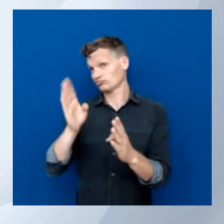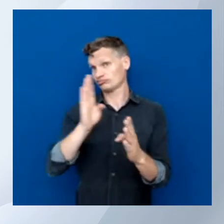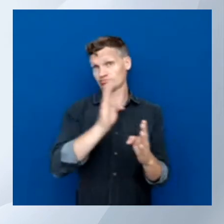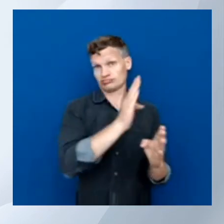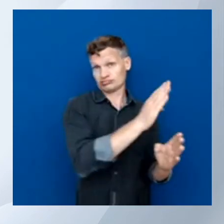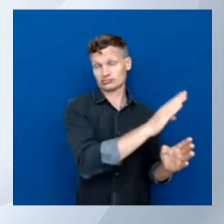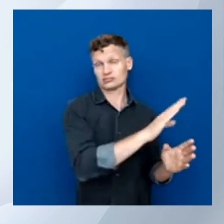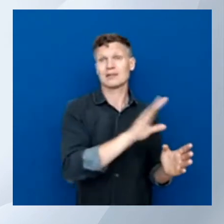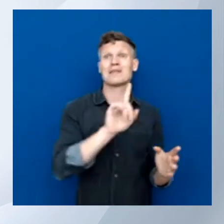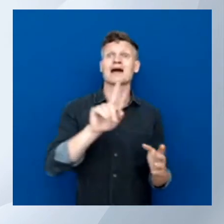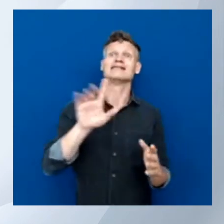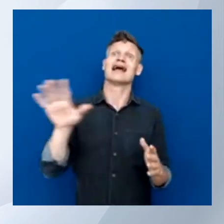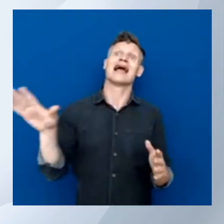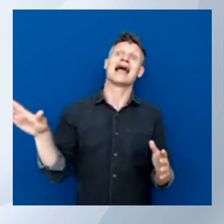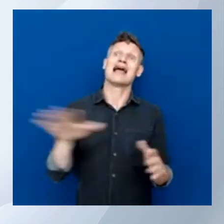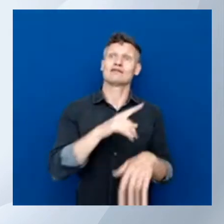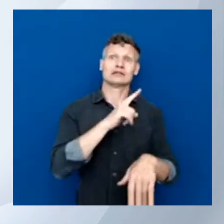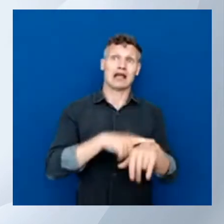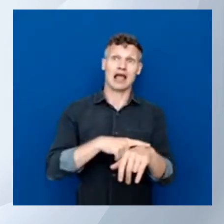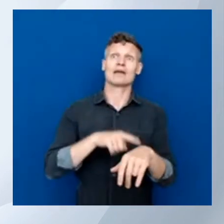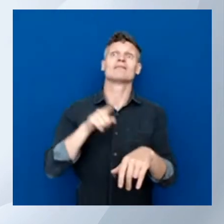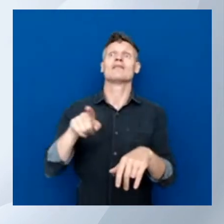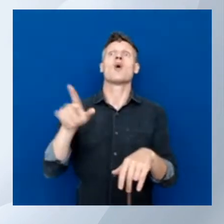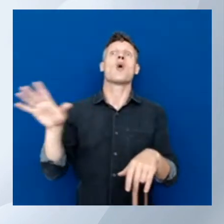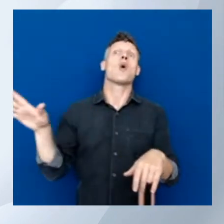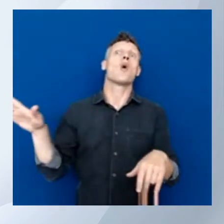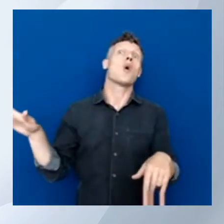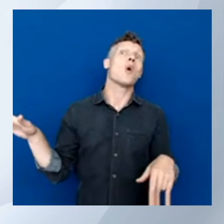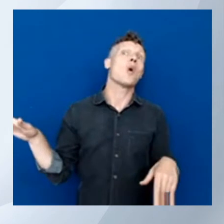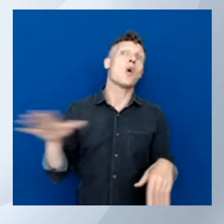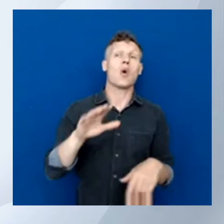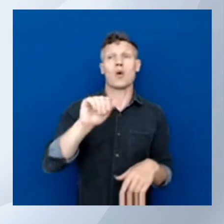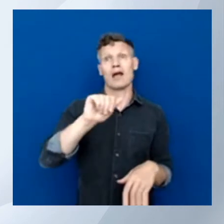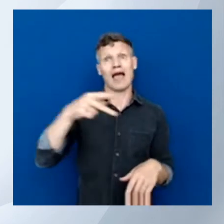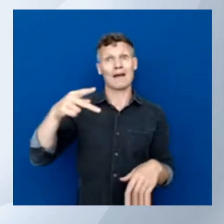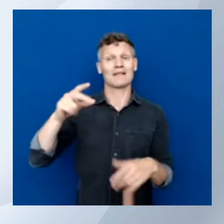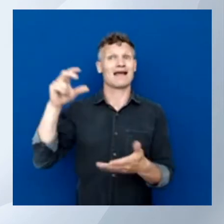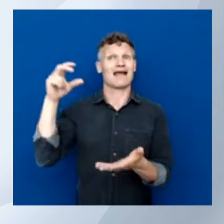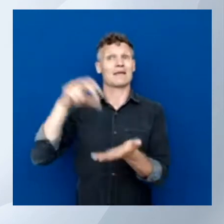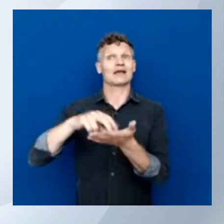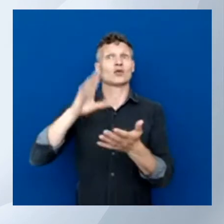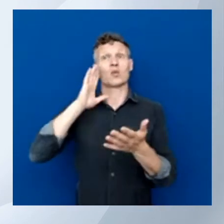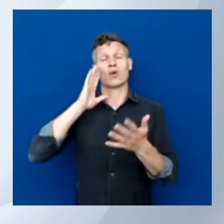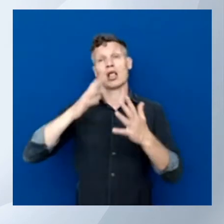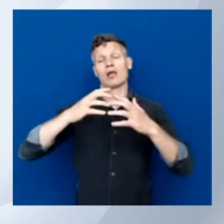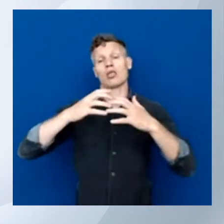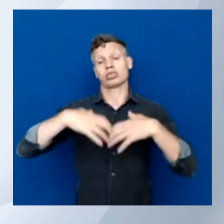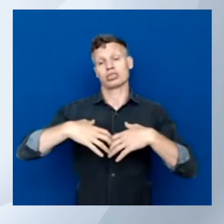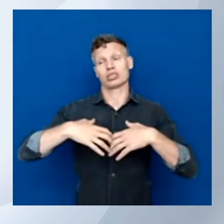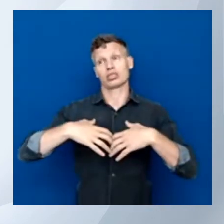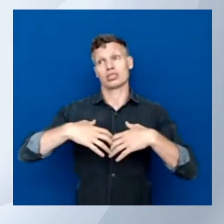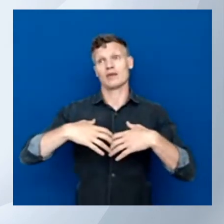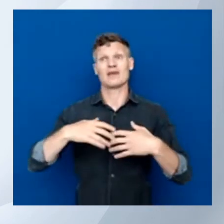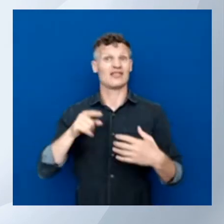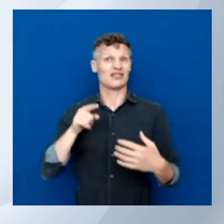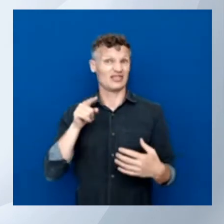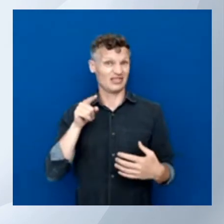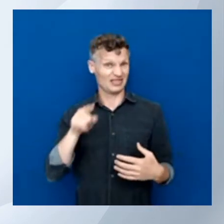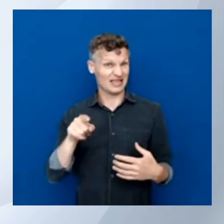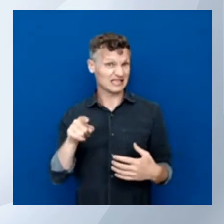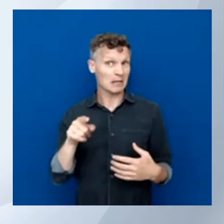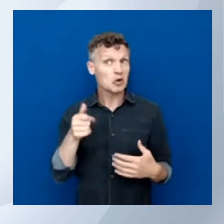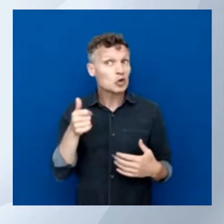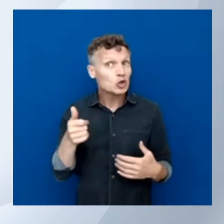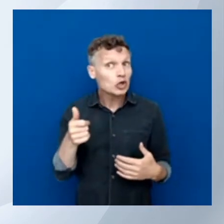whole application goes down. But maybe that's not such a bad thing, because Azure Front Door will automatically health check that app. And if it